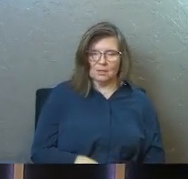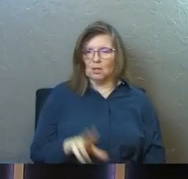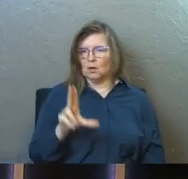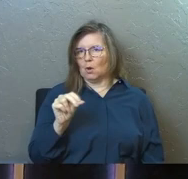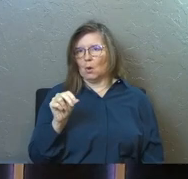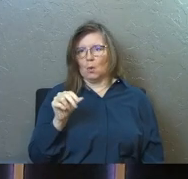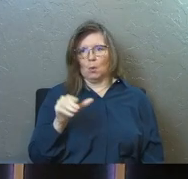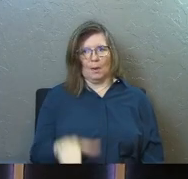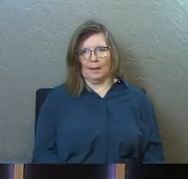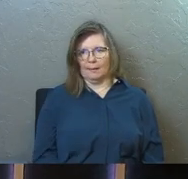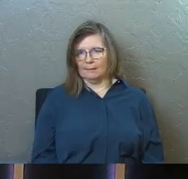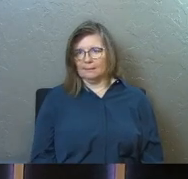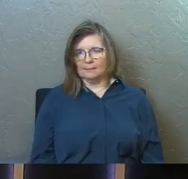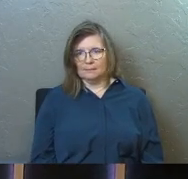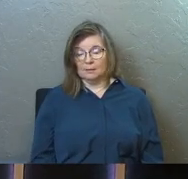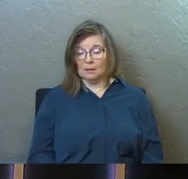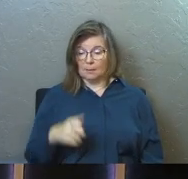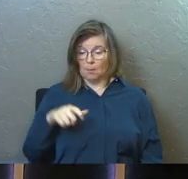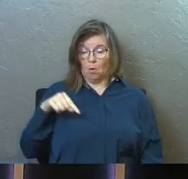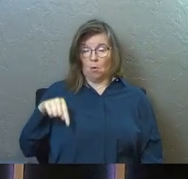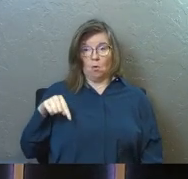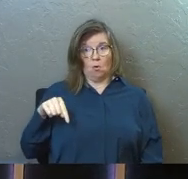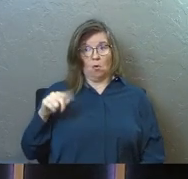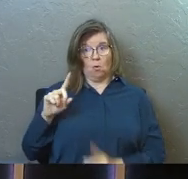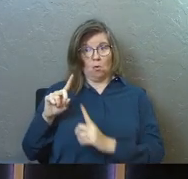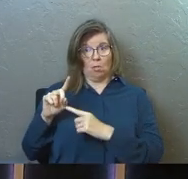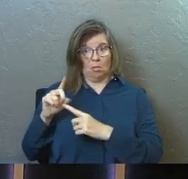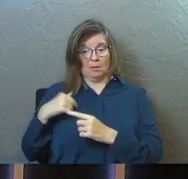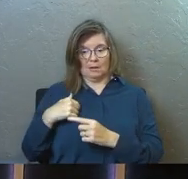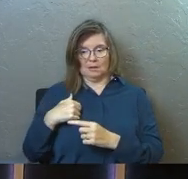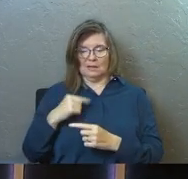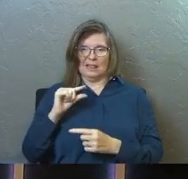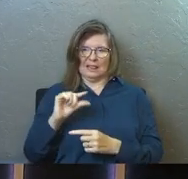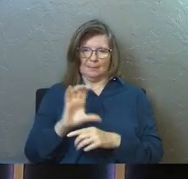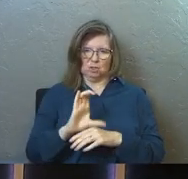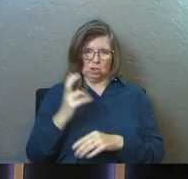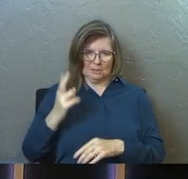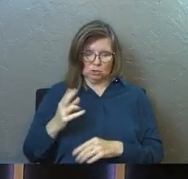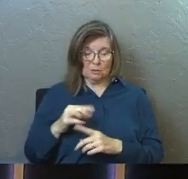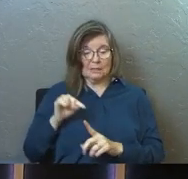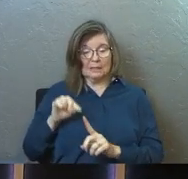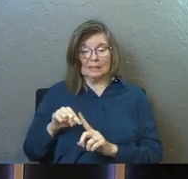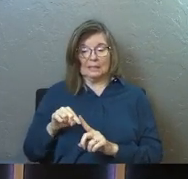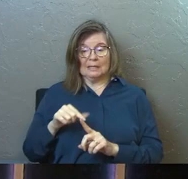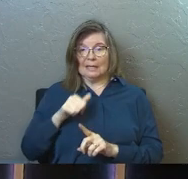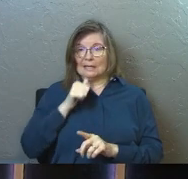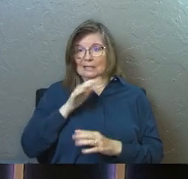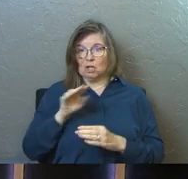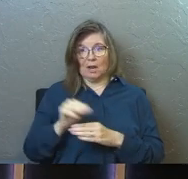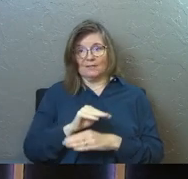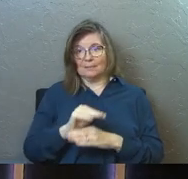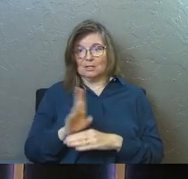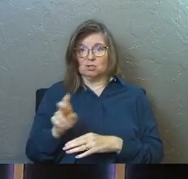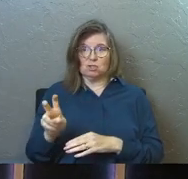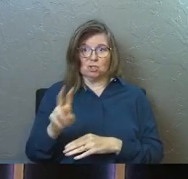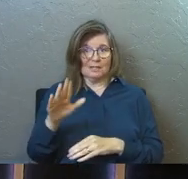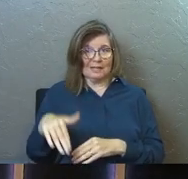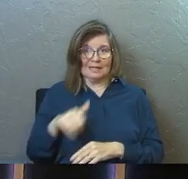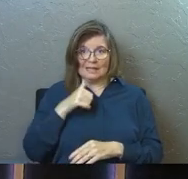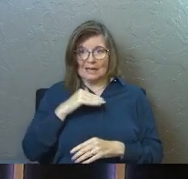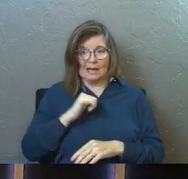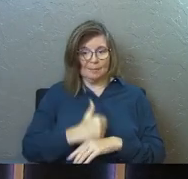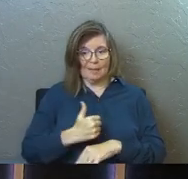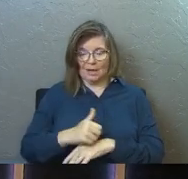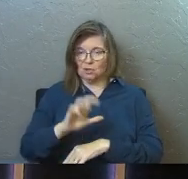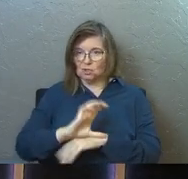No way. Paul, by the way, at this point in time, just get a little church history. He had not done all his missionary journeys yet. He had